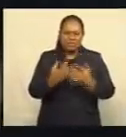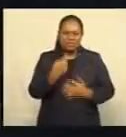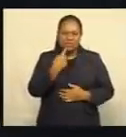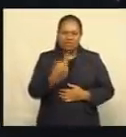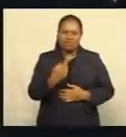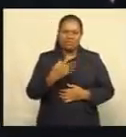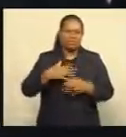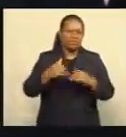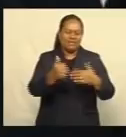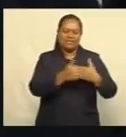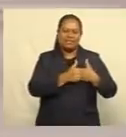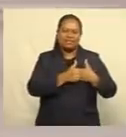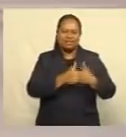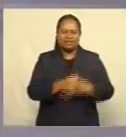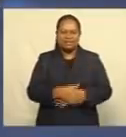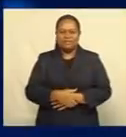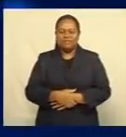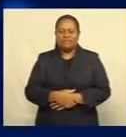the airline.